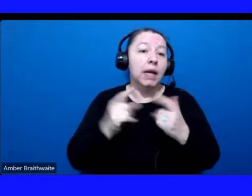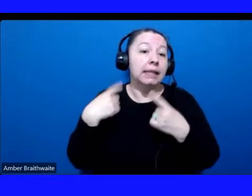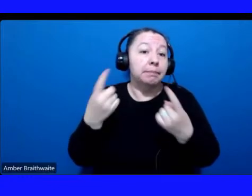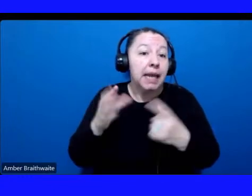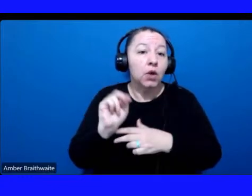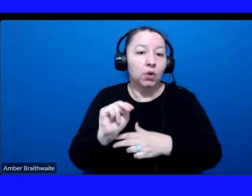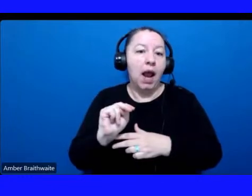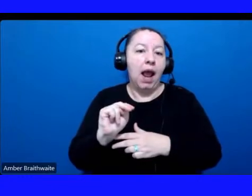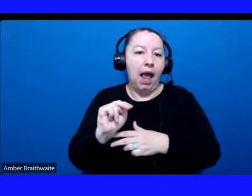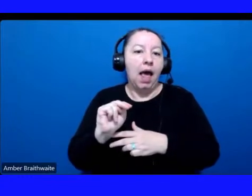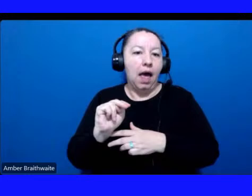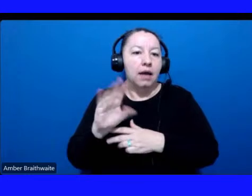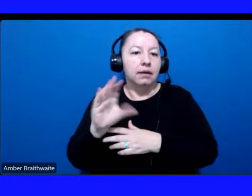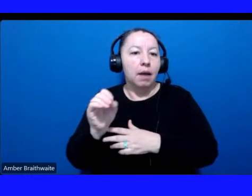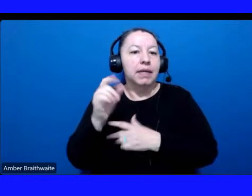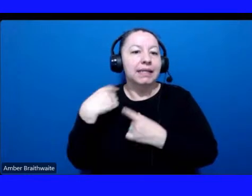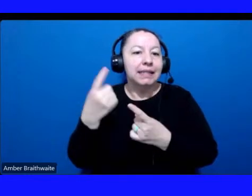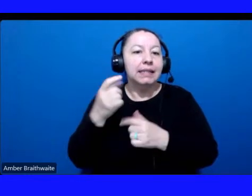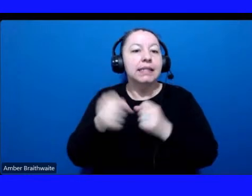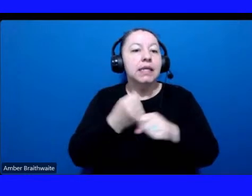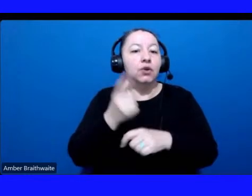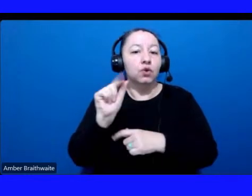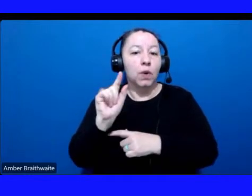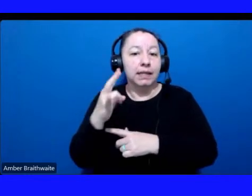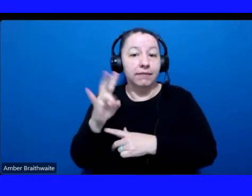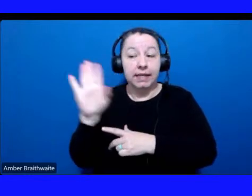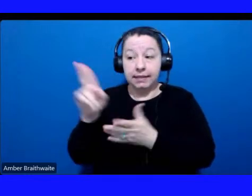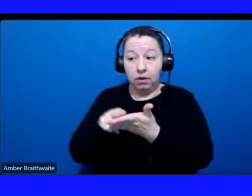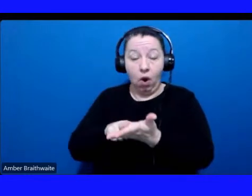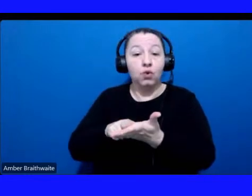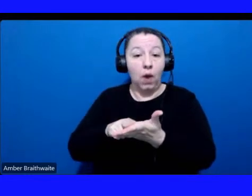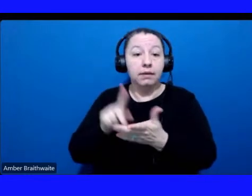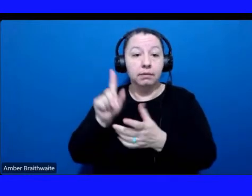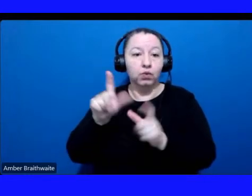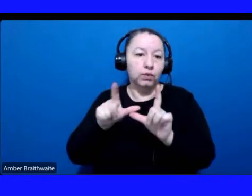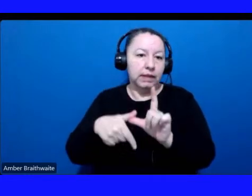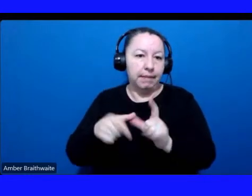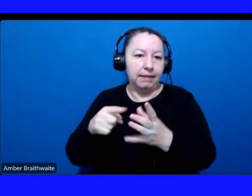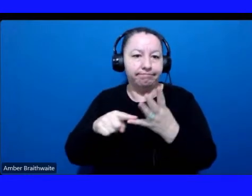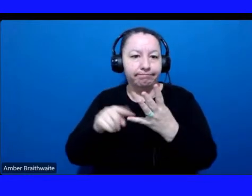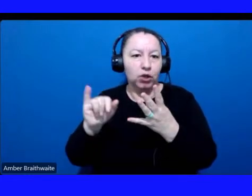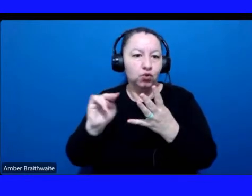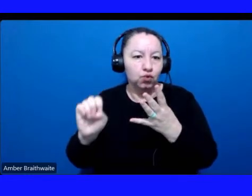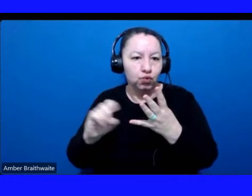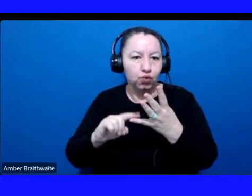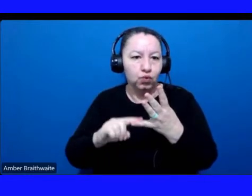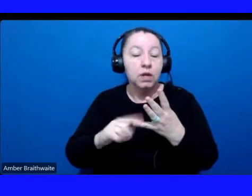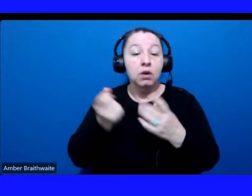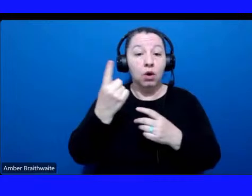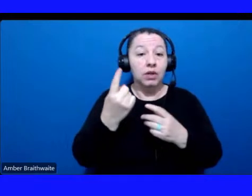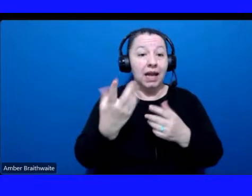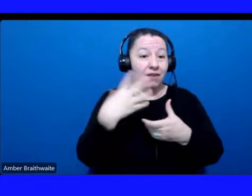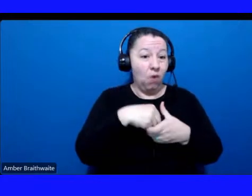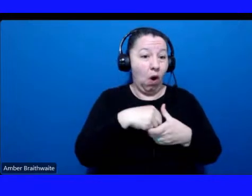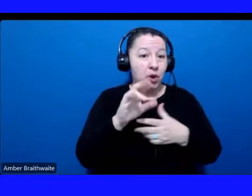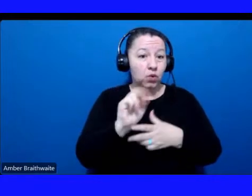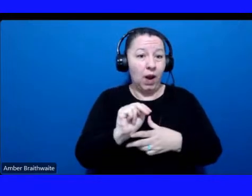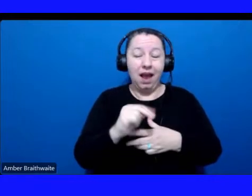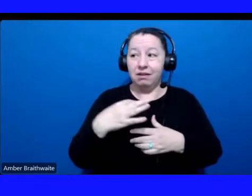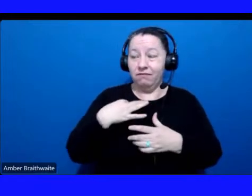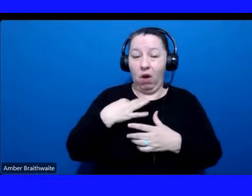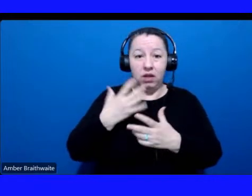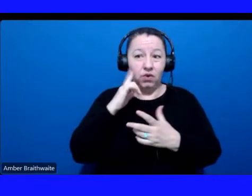things like assisting clients with getting their prescription medications or attending appointments, transportation, and completing benefit